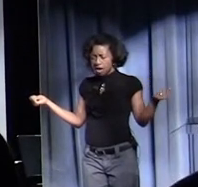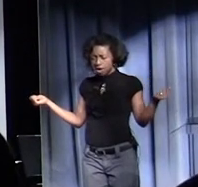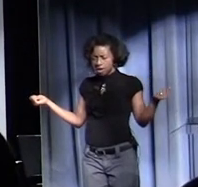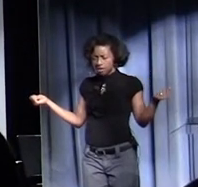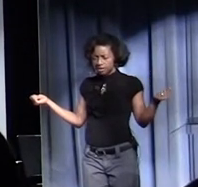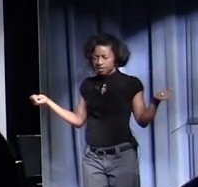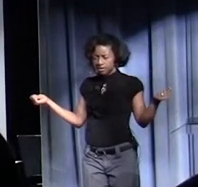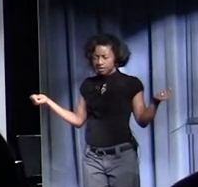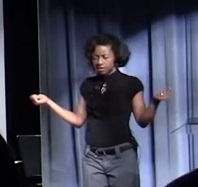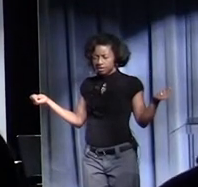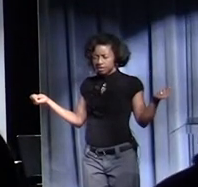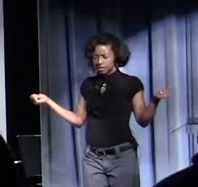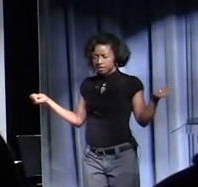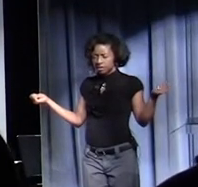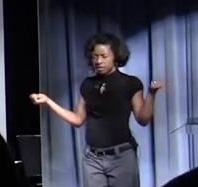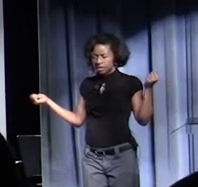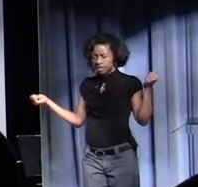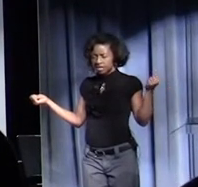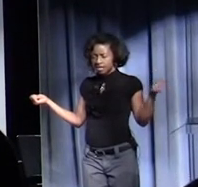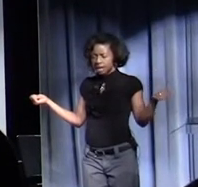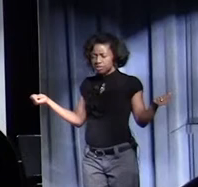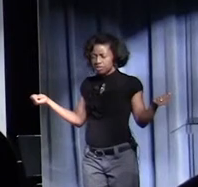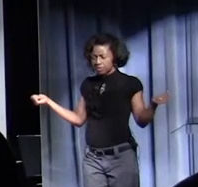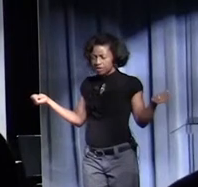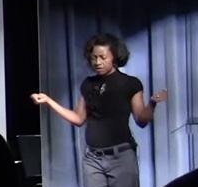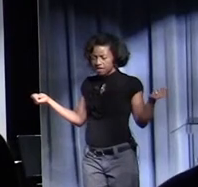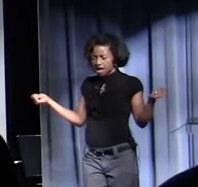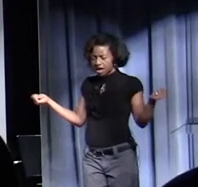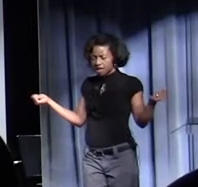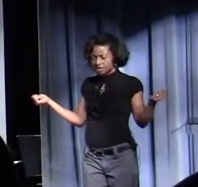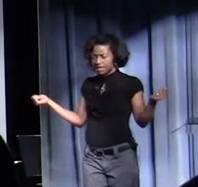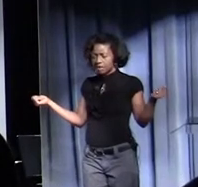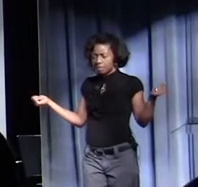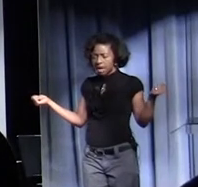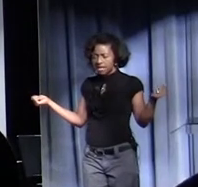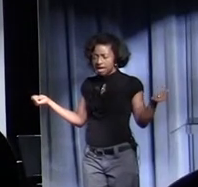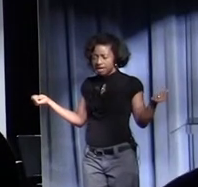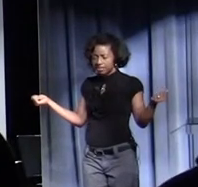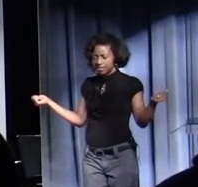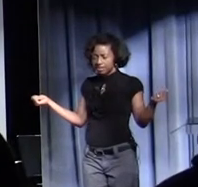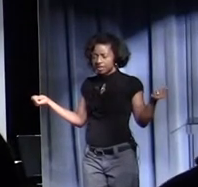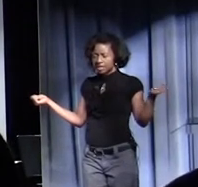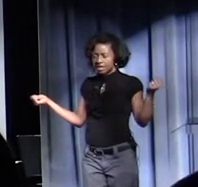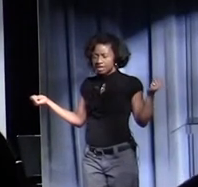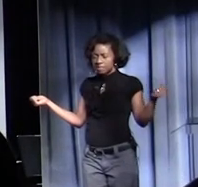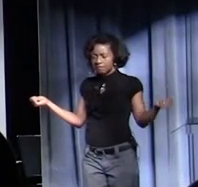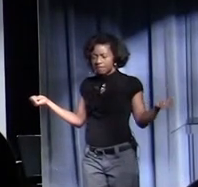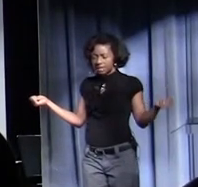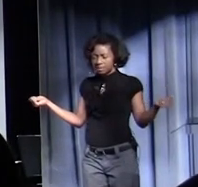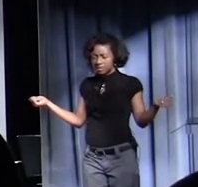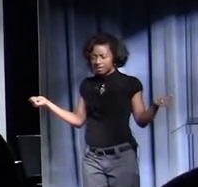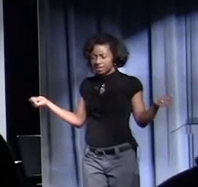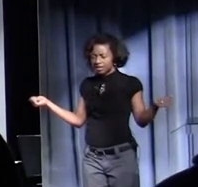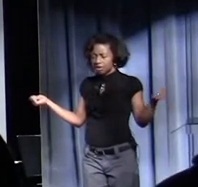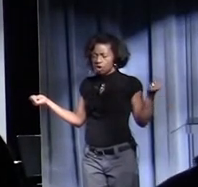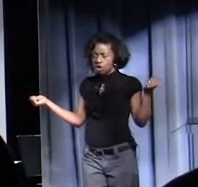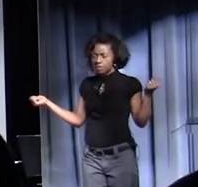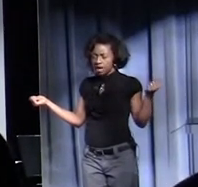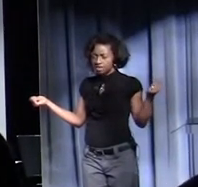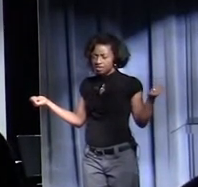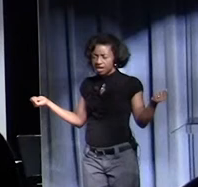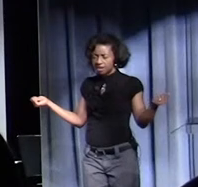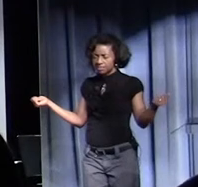into my heart. Establish the fear of God. In my life, in my family, on my